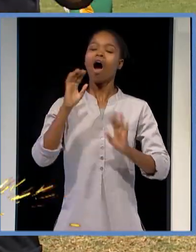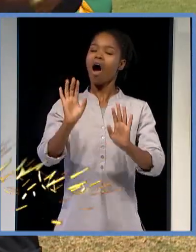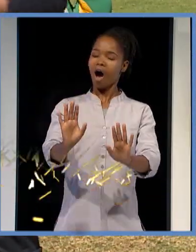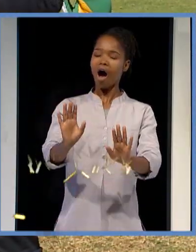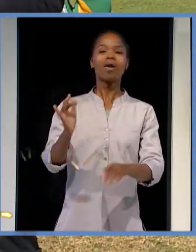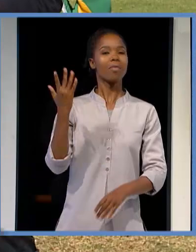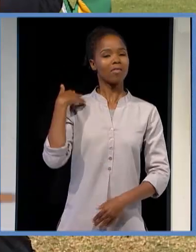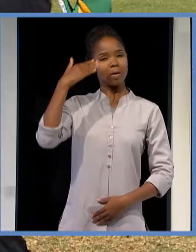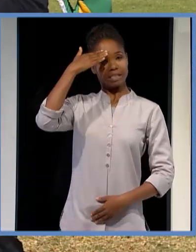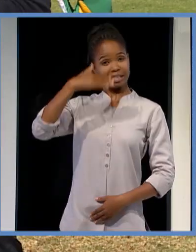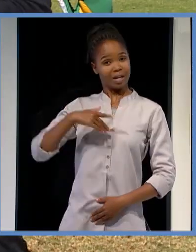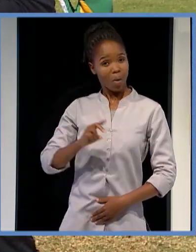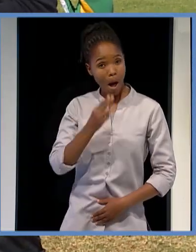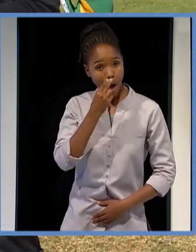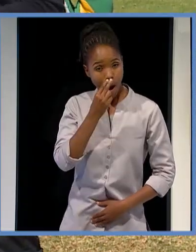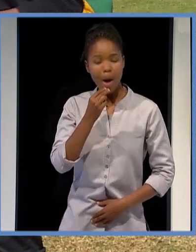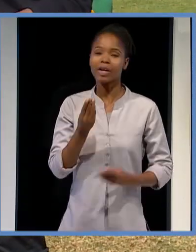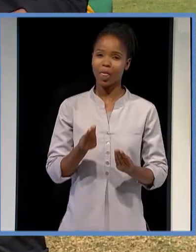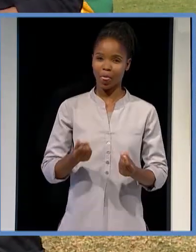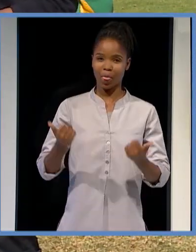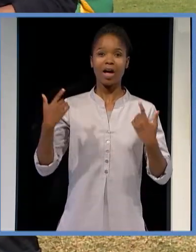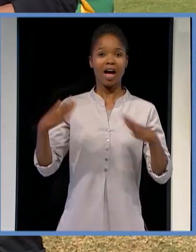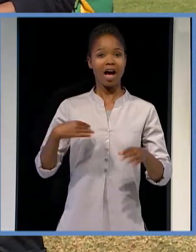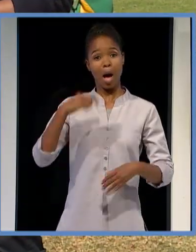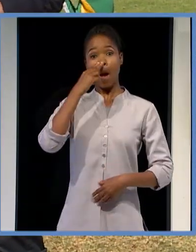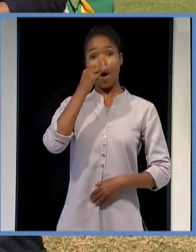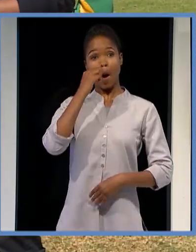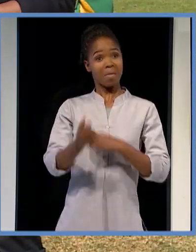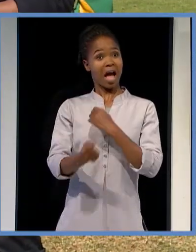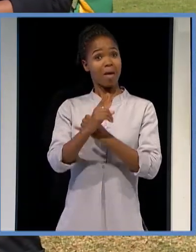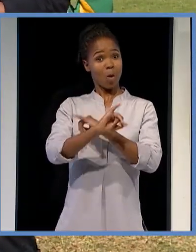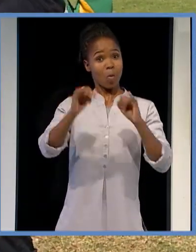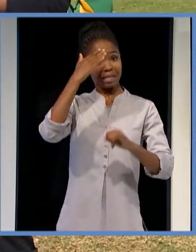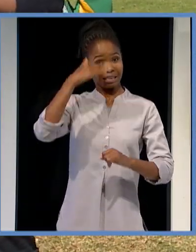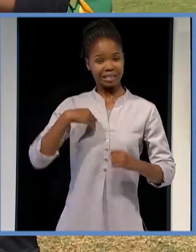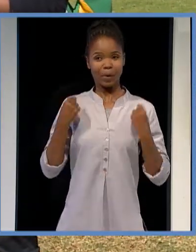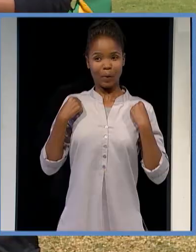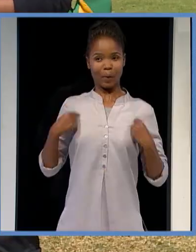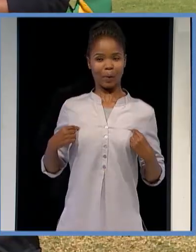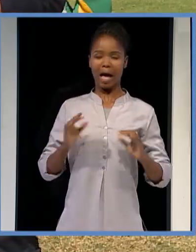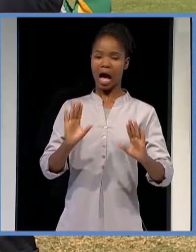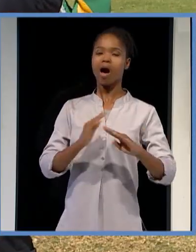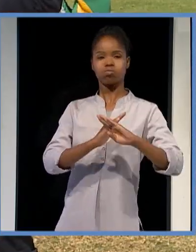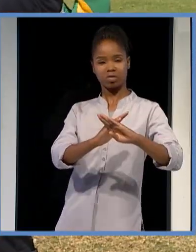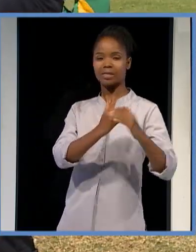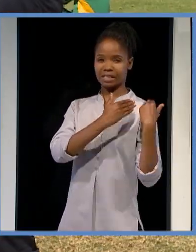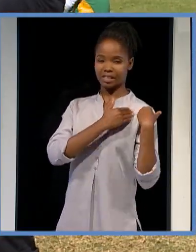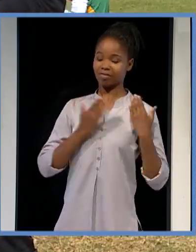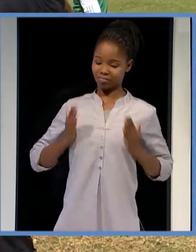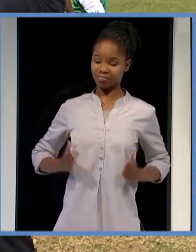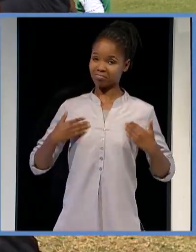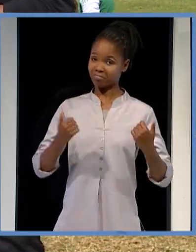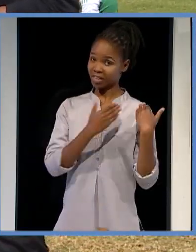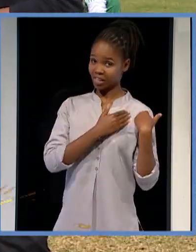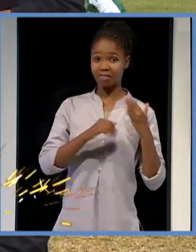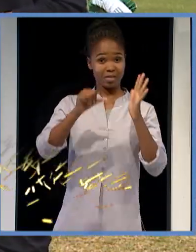but flu is gone. I don't want to be that rock and roll guy who all of a sudden, after flu, now I'm wearing a vest. So I'm trying to be safe. Safety first, eh?